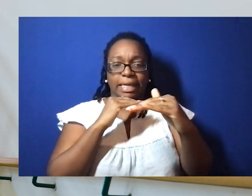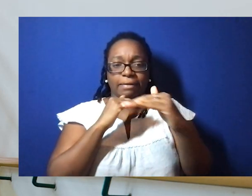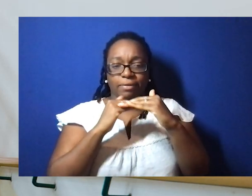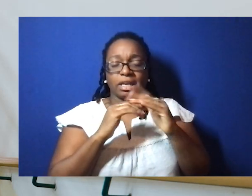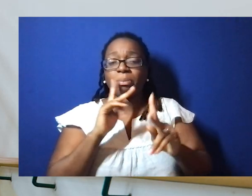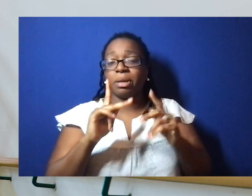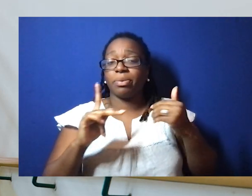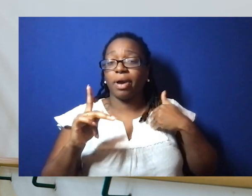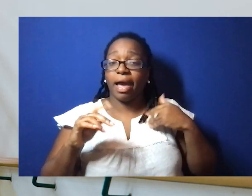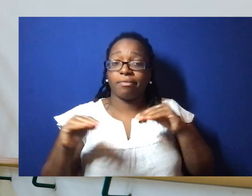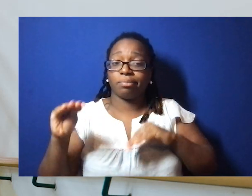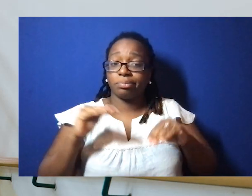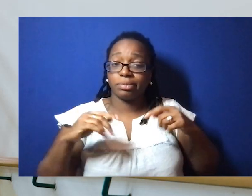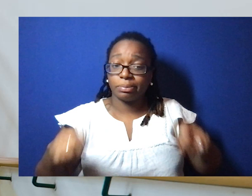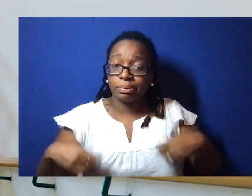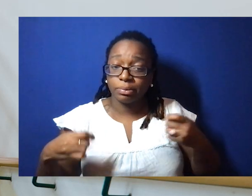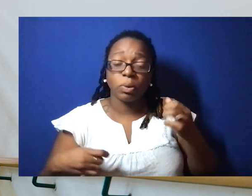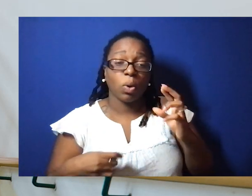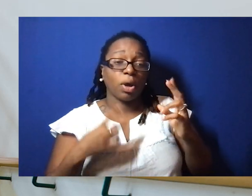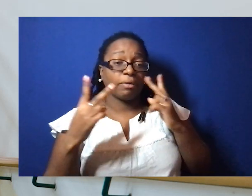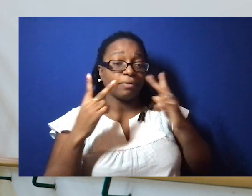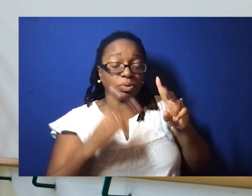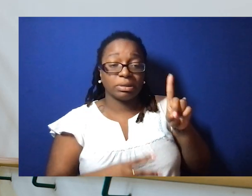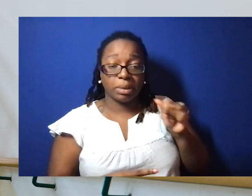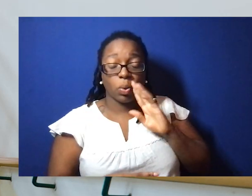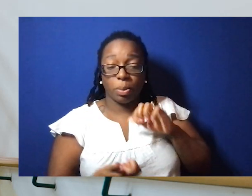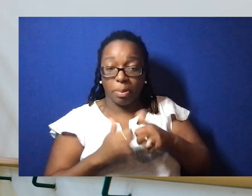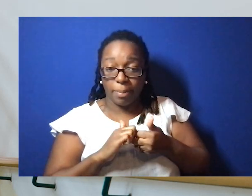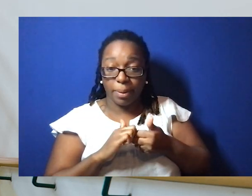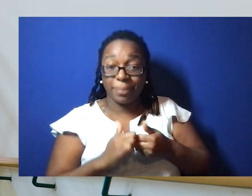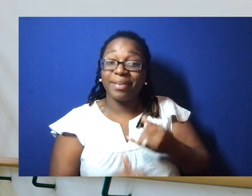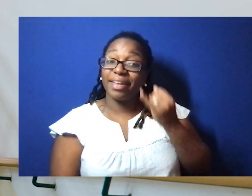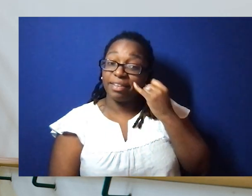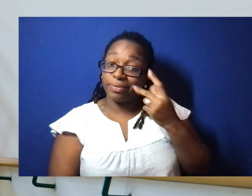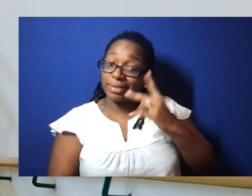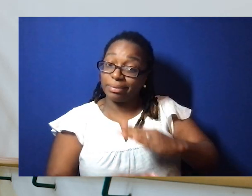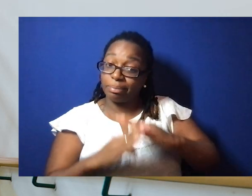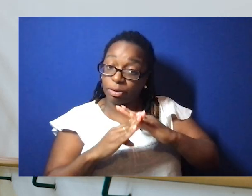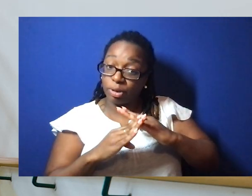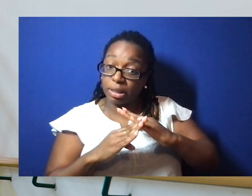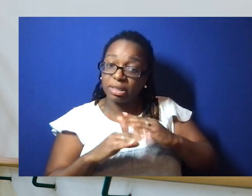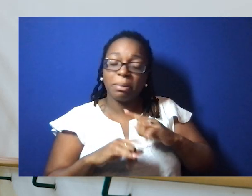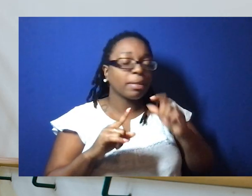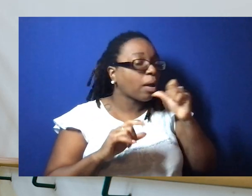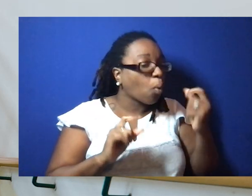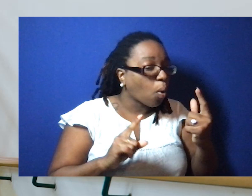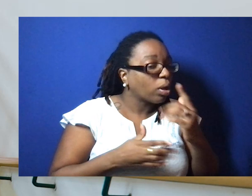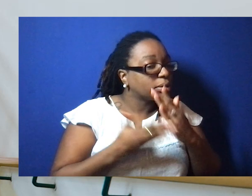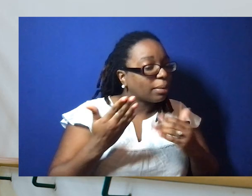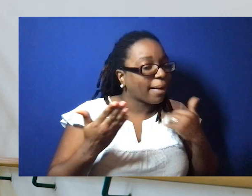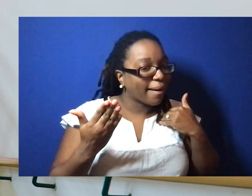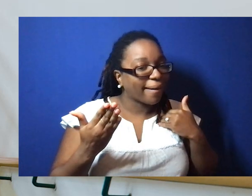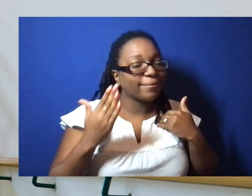for people with mobility or vision disabilities? If there are accessibility barriers in some, but not